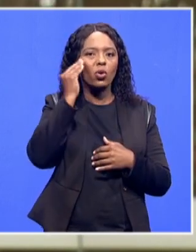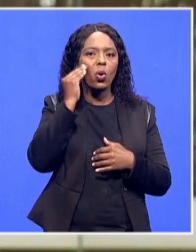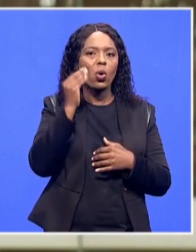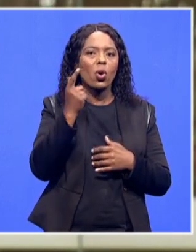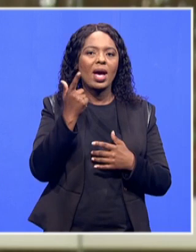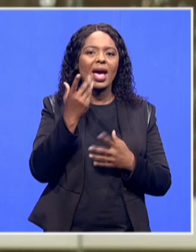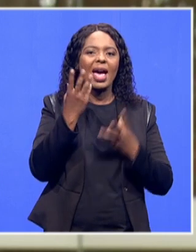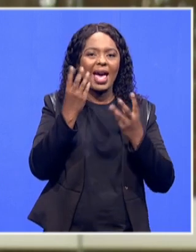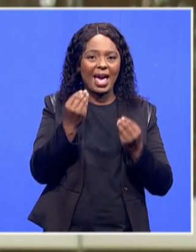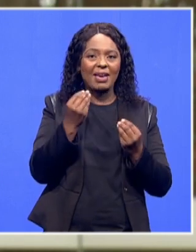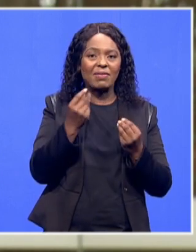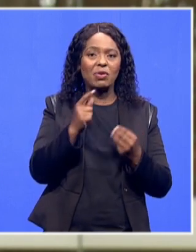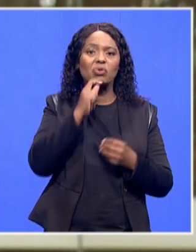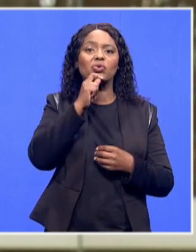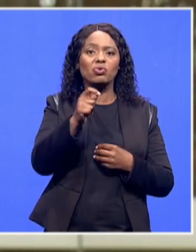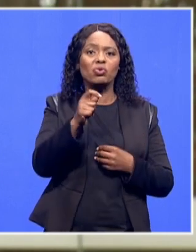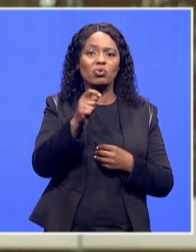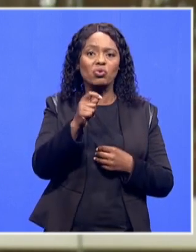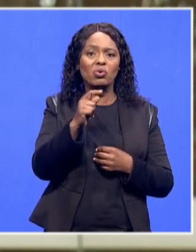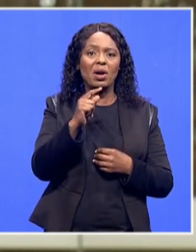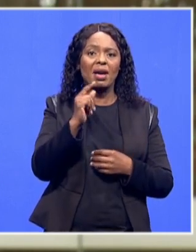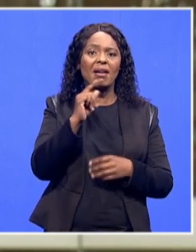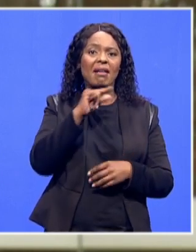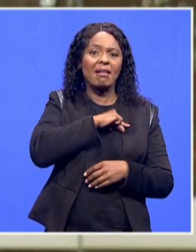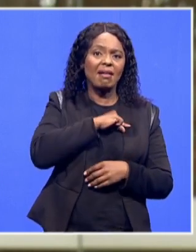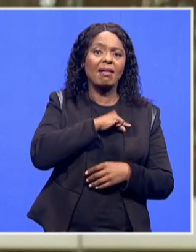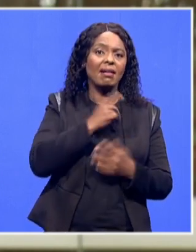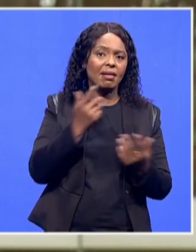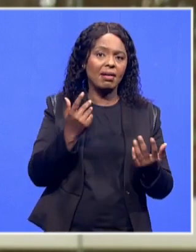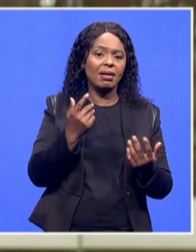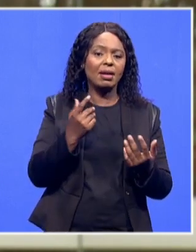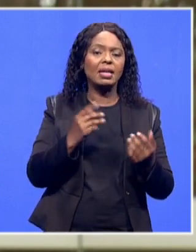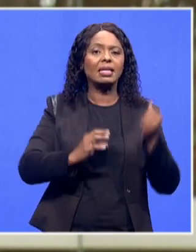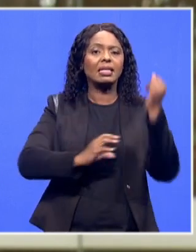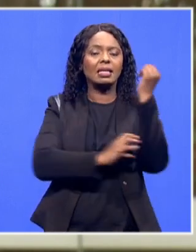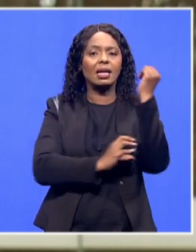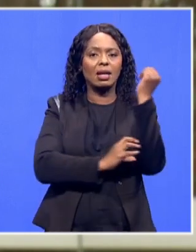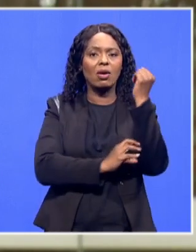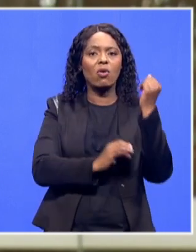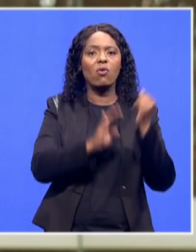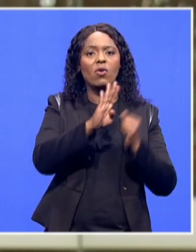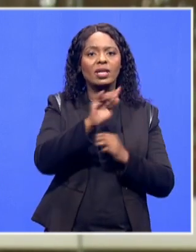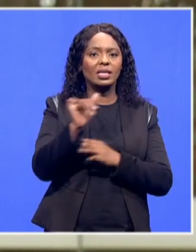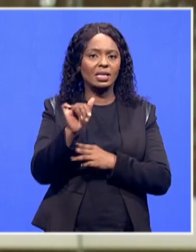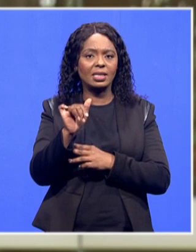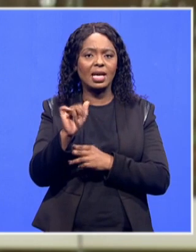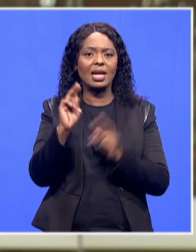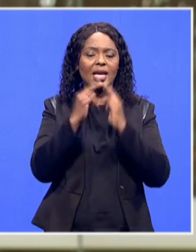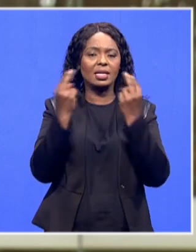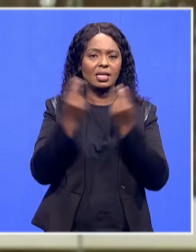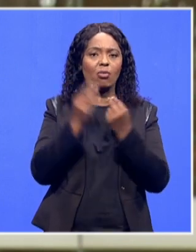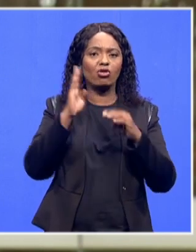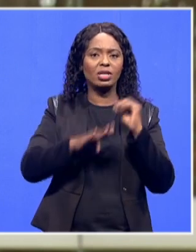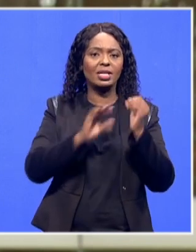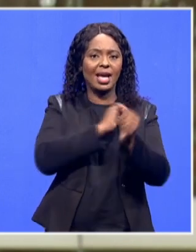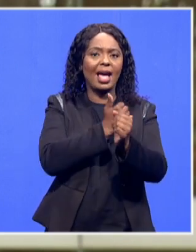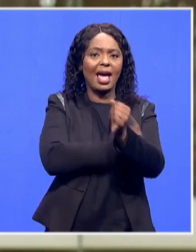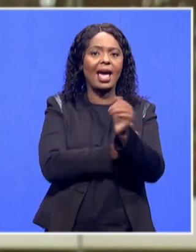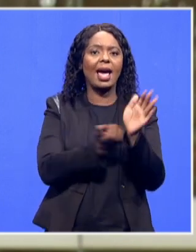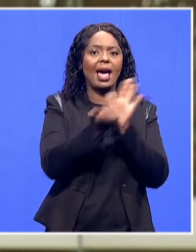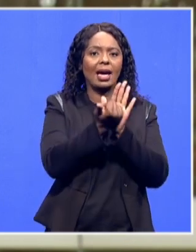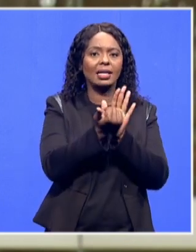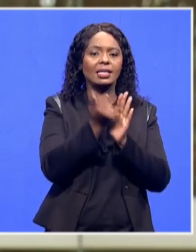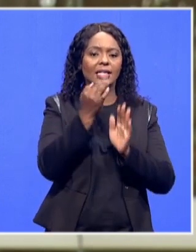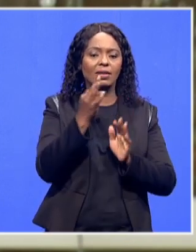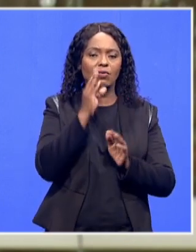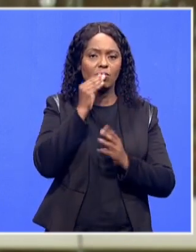at this stage? Because that is based on Section 41, subsection 6 of the National Prosecuting Authority Act, which we discussed with you in the